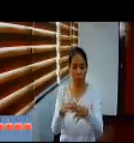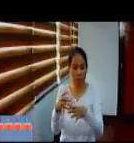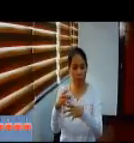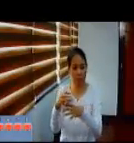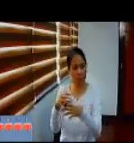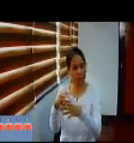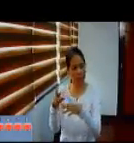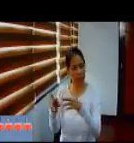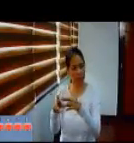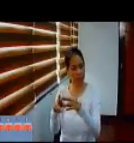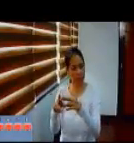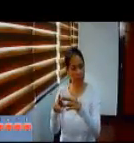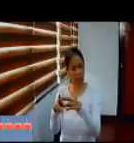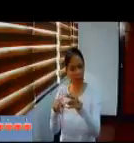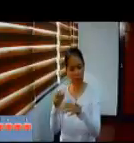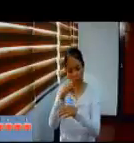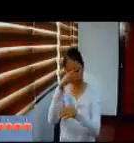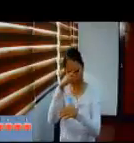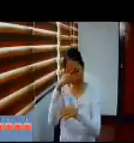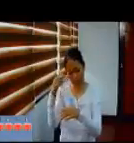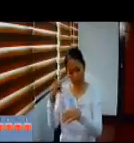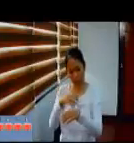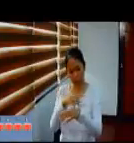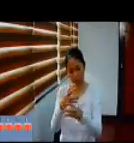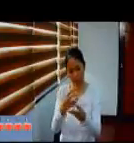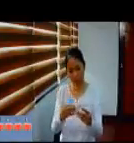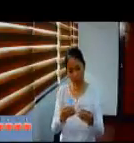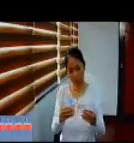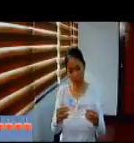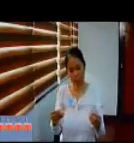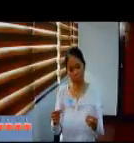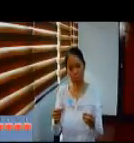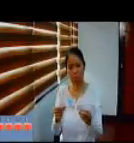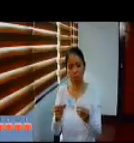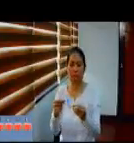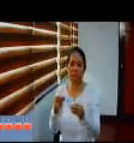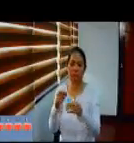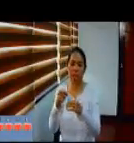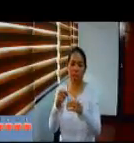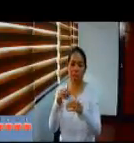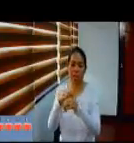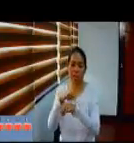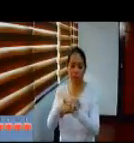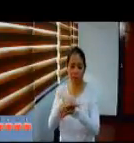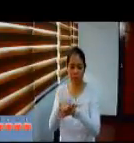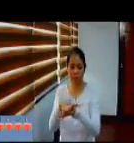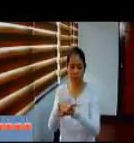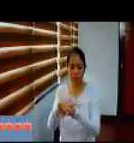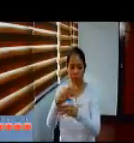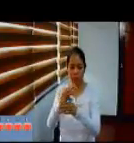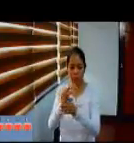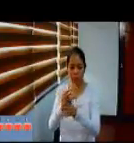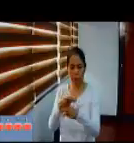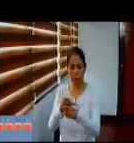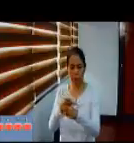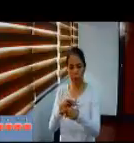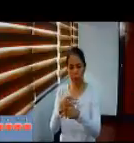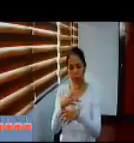is particularly an effective conductor of water as well through capillary action.